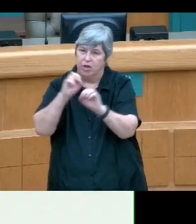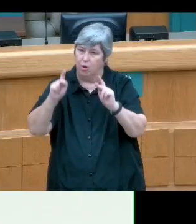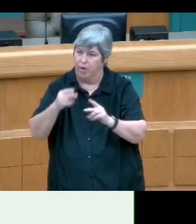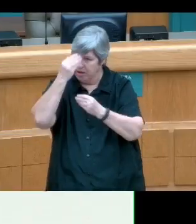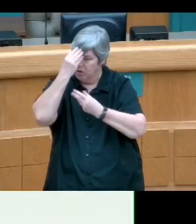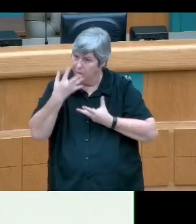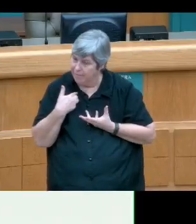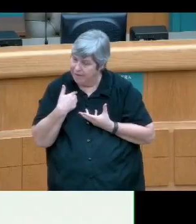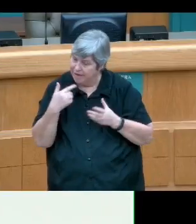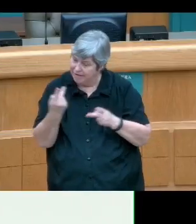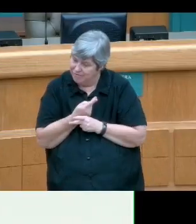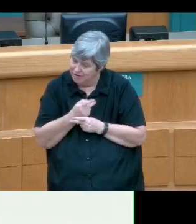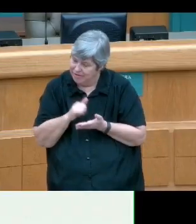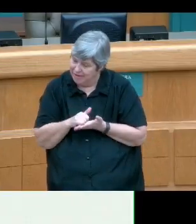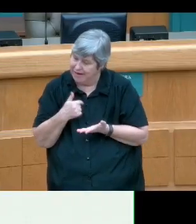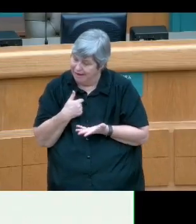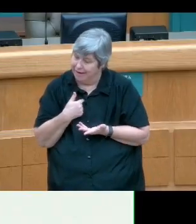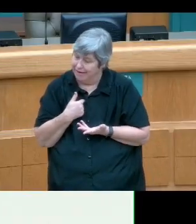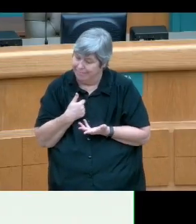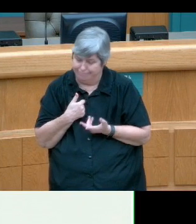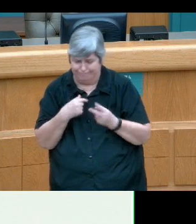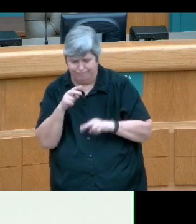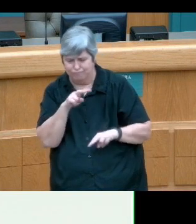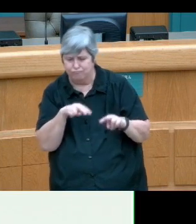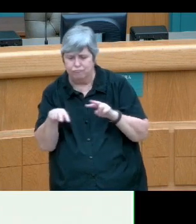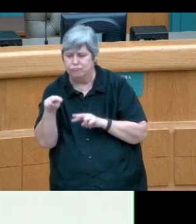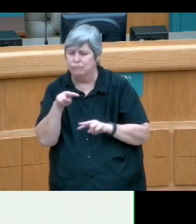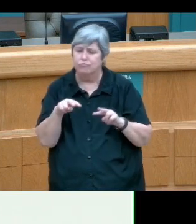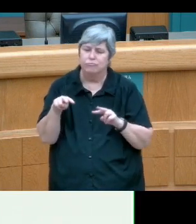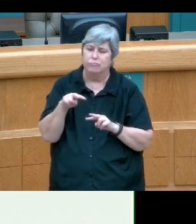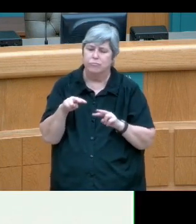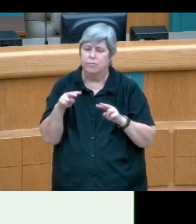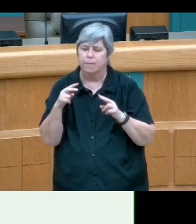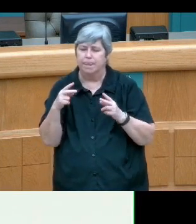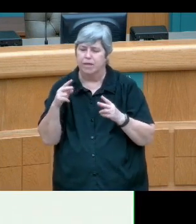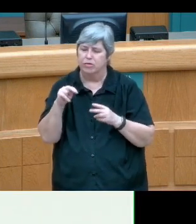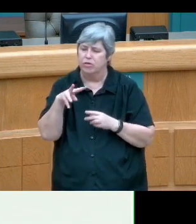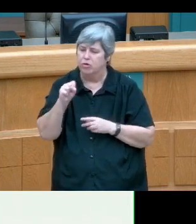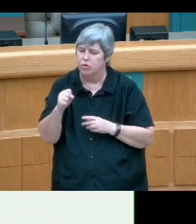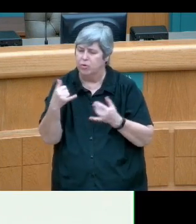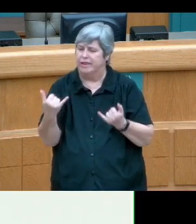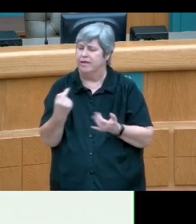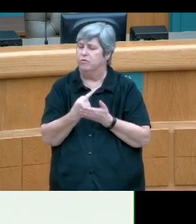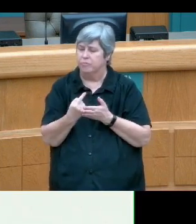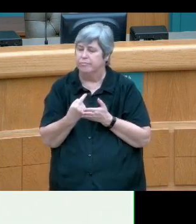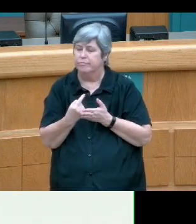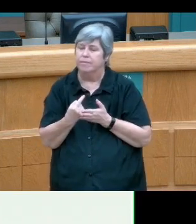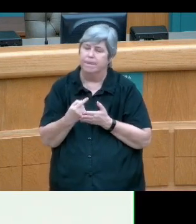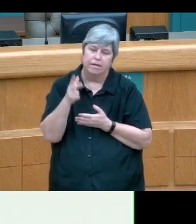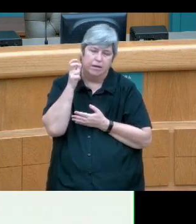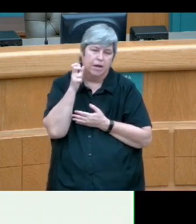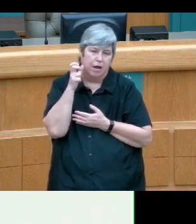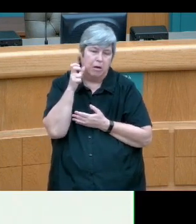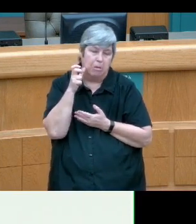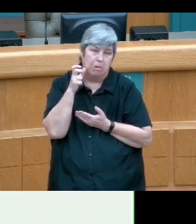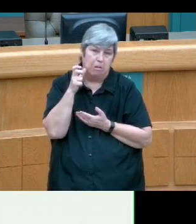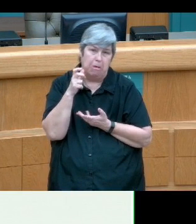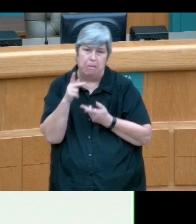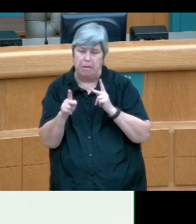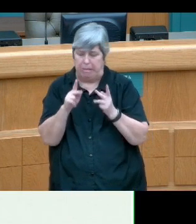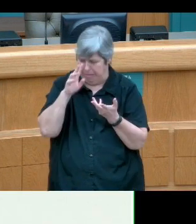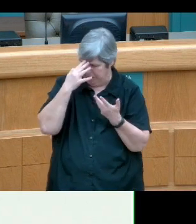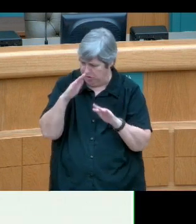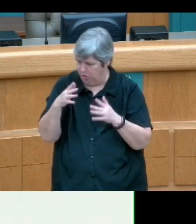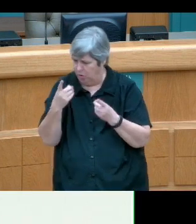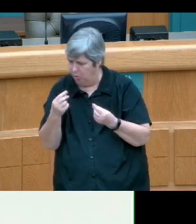me to do this. I just looked at the news this week, and I heard there's a fair amount of uncertainty